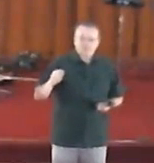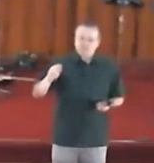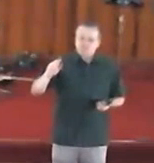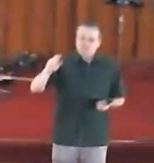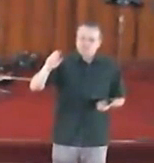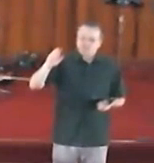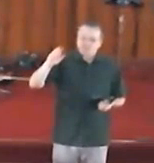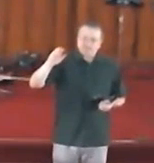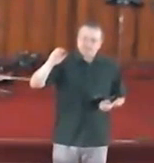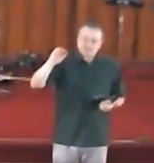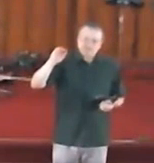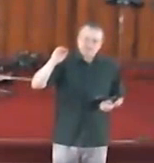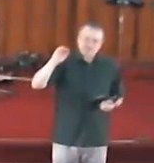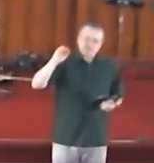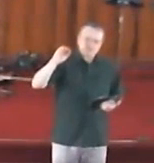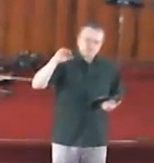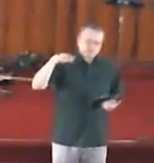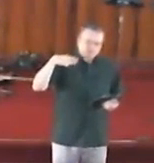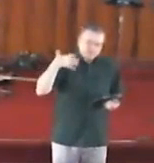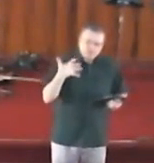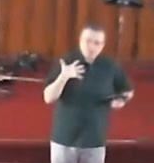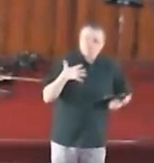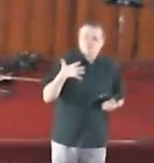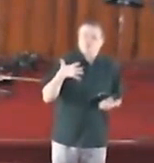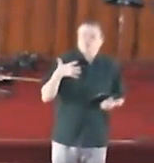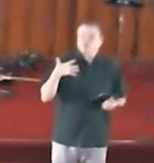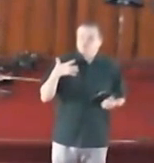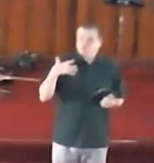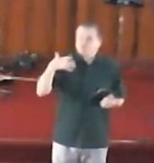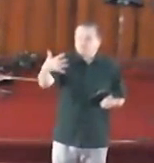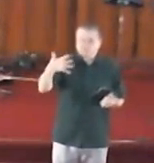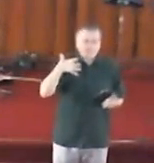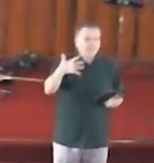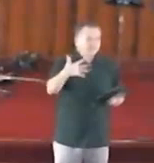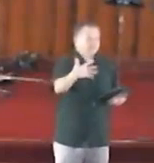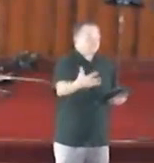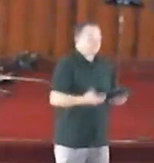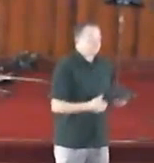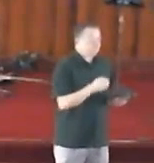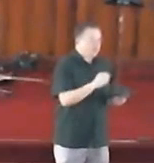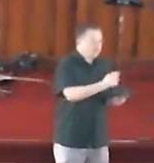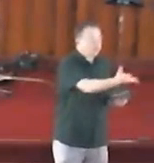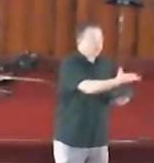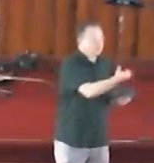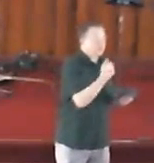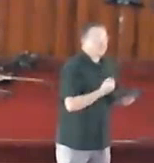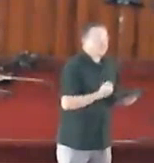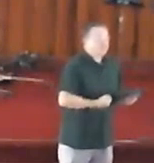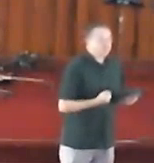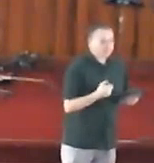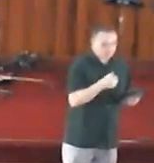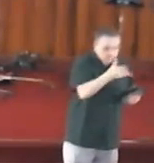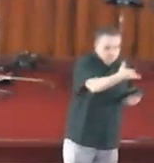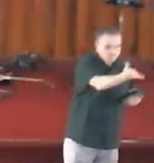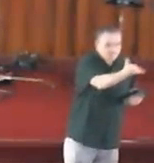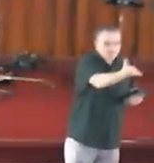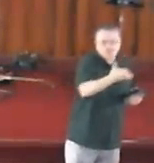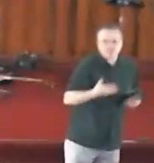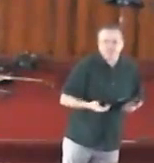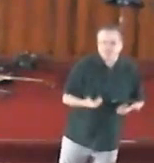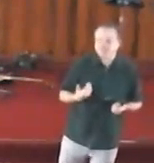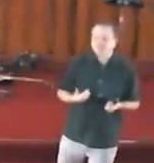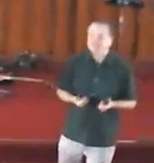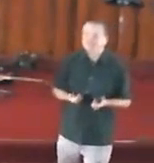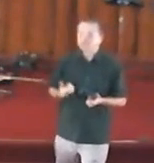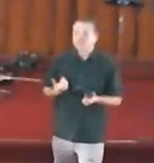cross. Y él incluso tuvo sus dudas antes y mandó a preguntar si usted es Jesús